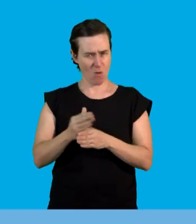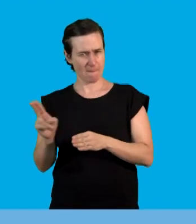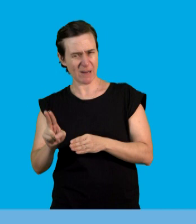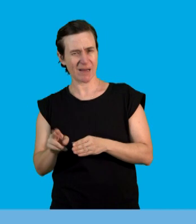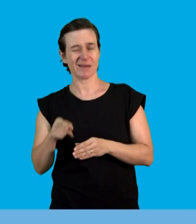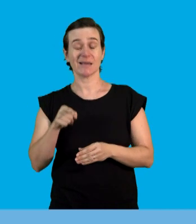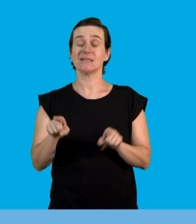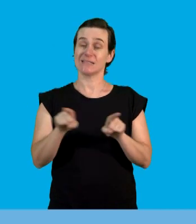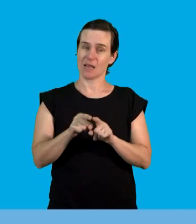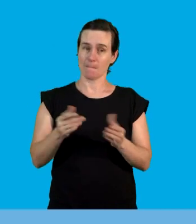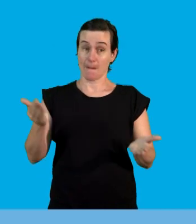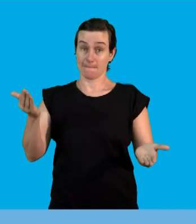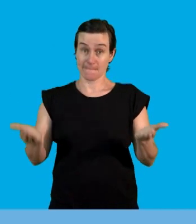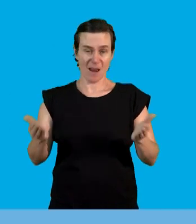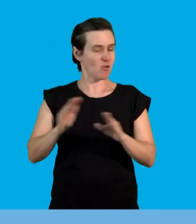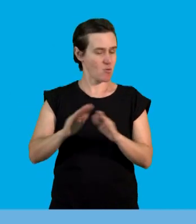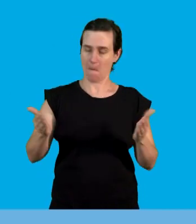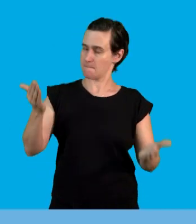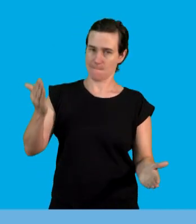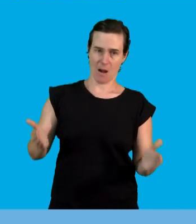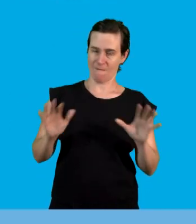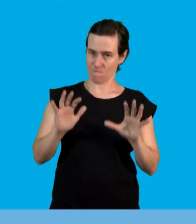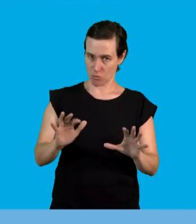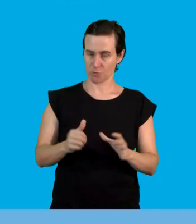at the balanced and the unbalanced forces.